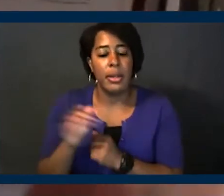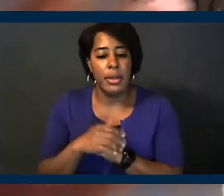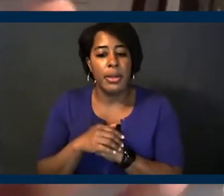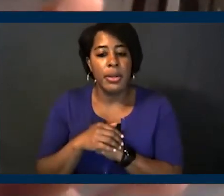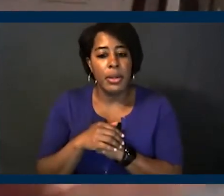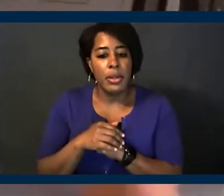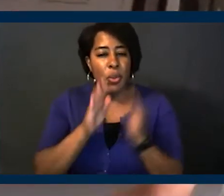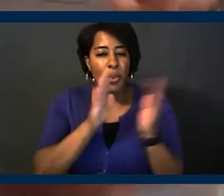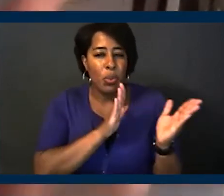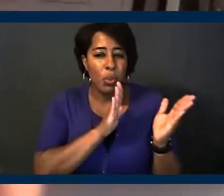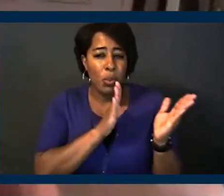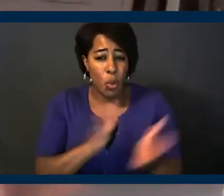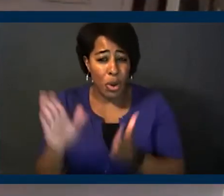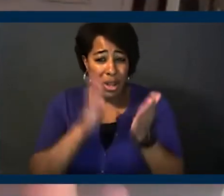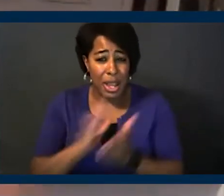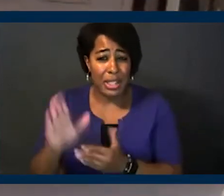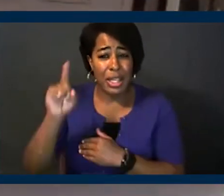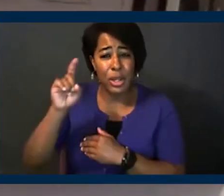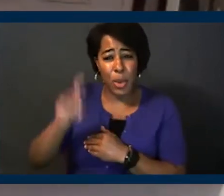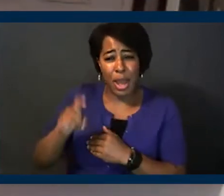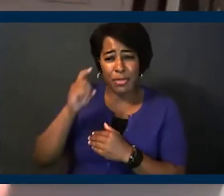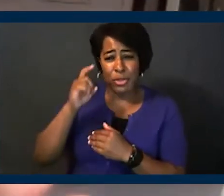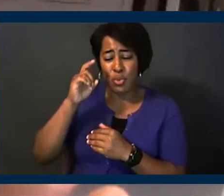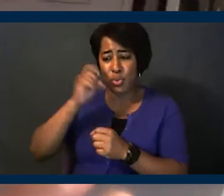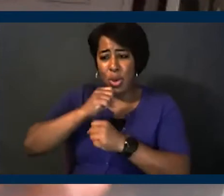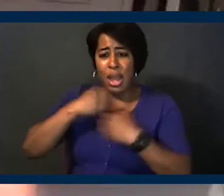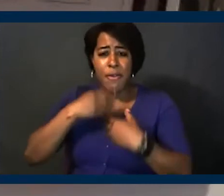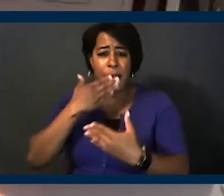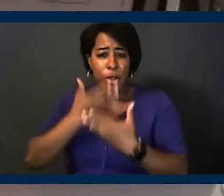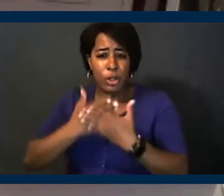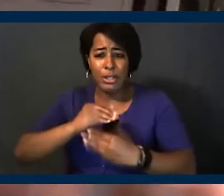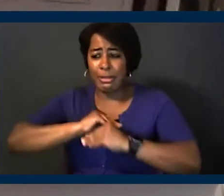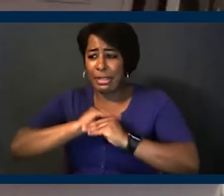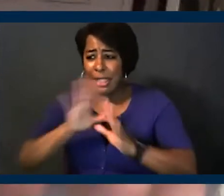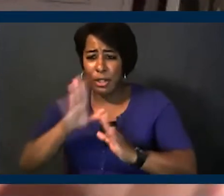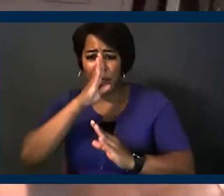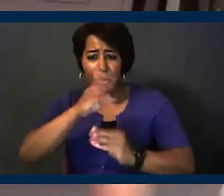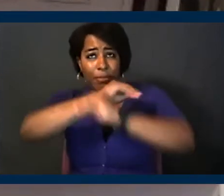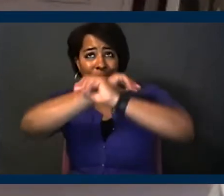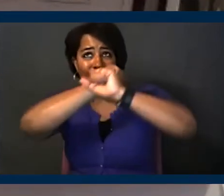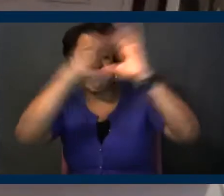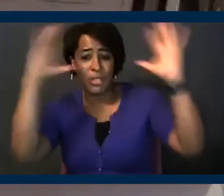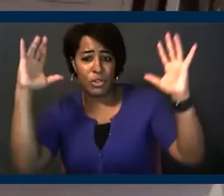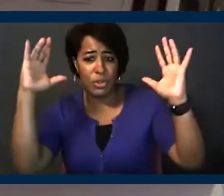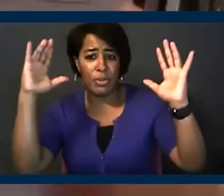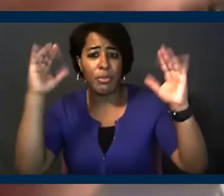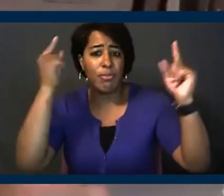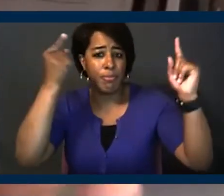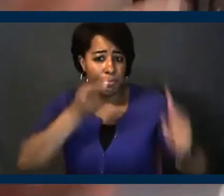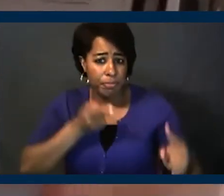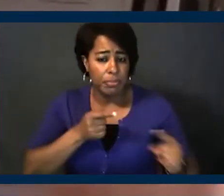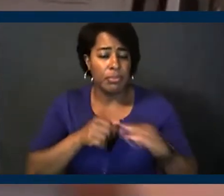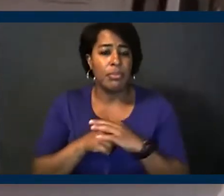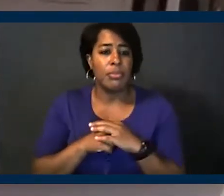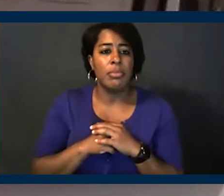you have to have a clear sense of the world you're trying to create. And actually, I want to start with you, Assemblymember Brian. Do you feel